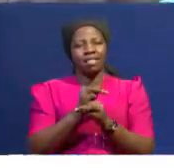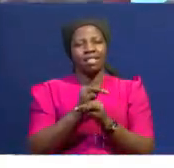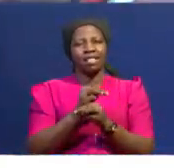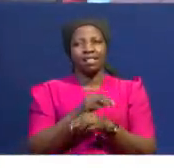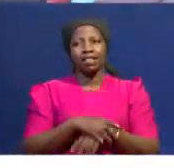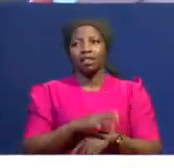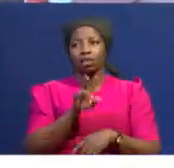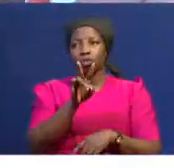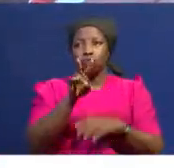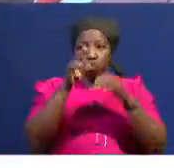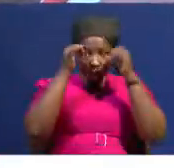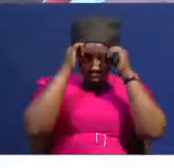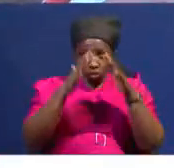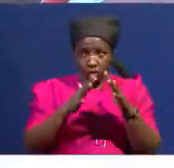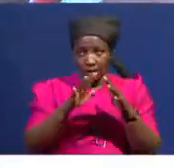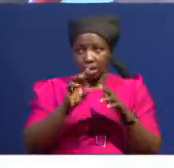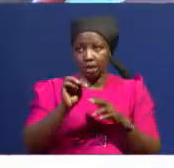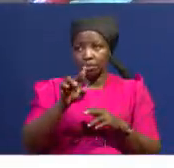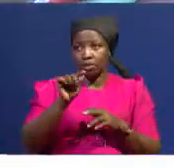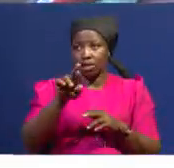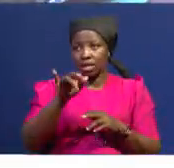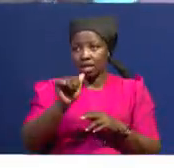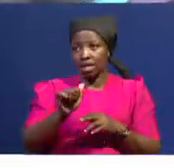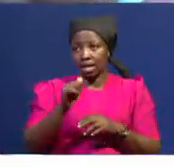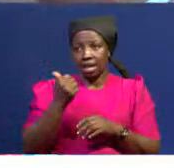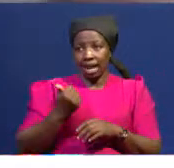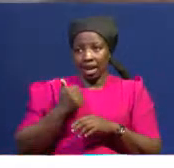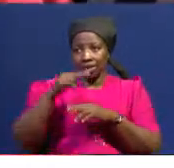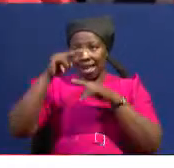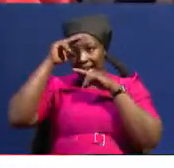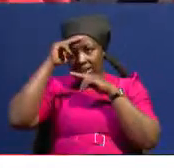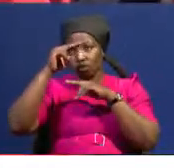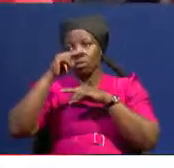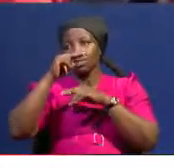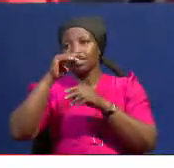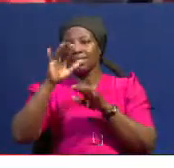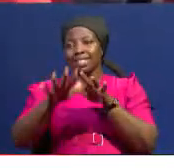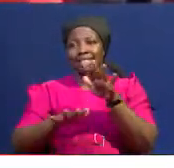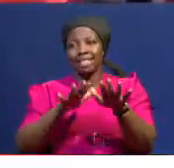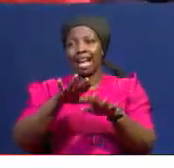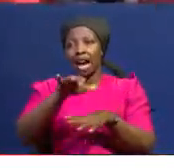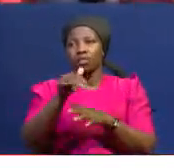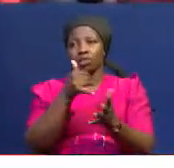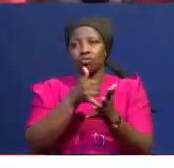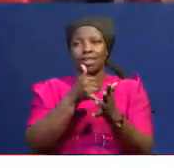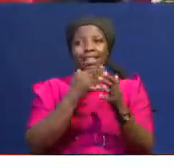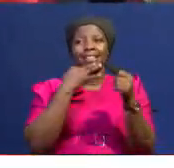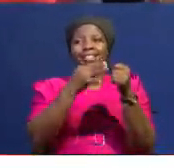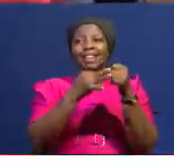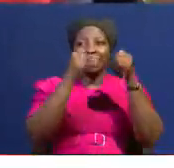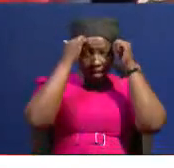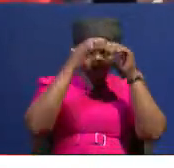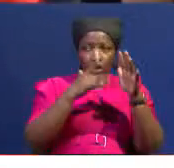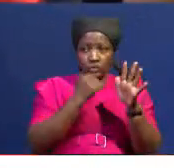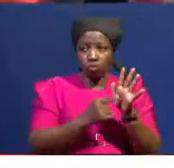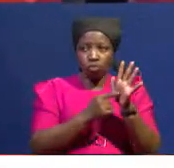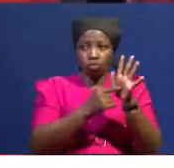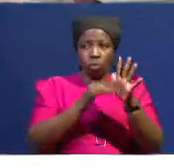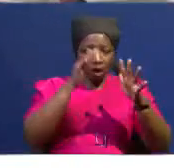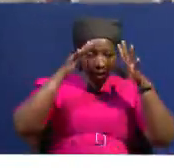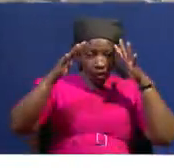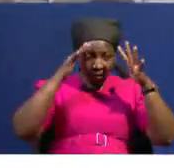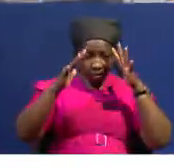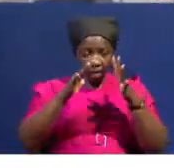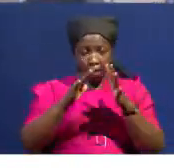Two students of Mutira Girls High School in Kirinyaga County were among over 800 students who exhibited innovative projects that seek to